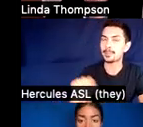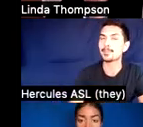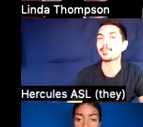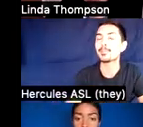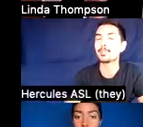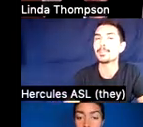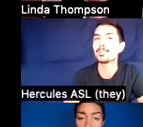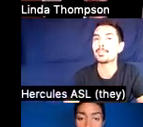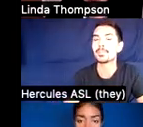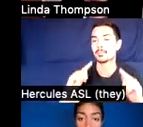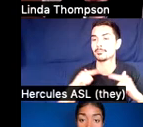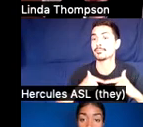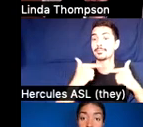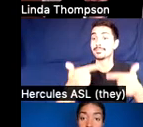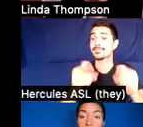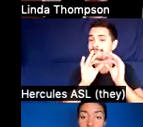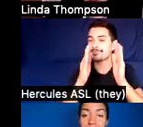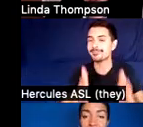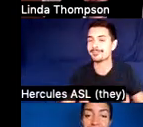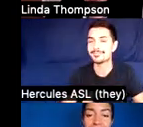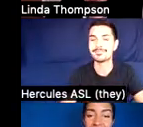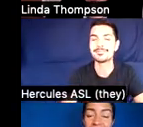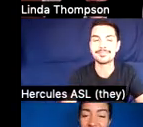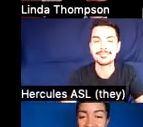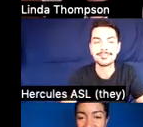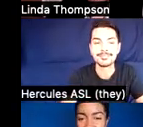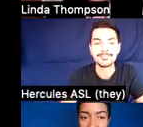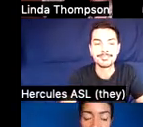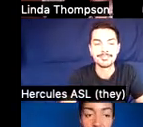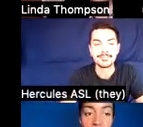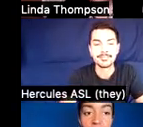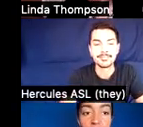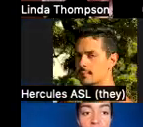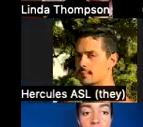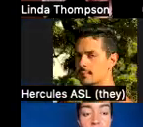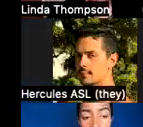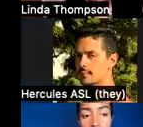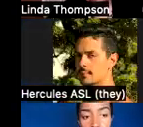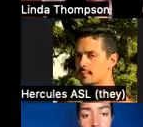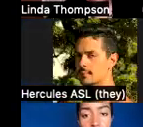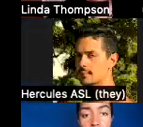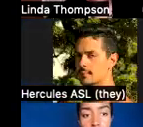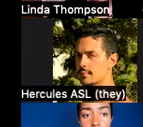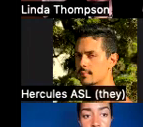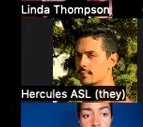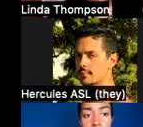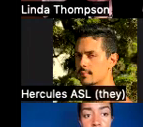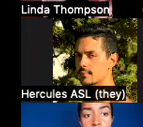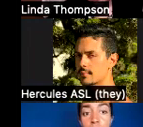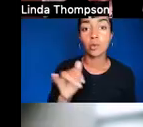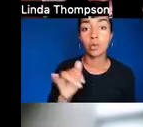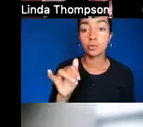issues of violence. Also remembering a proper compensation package is